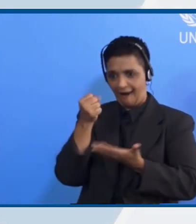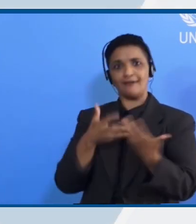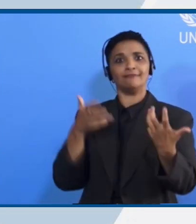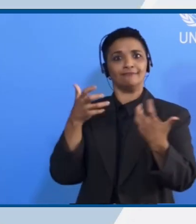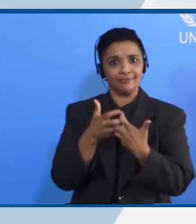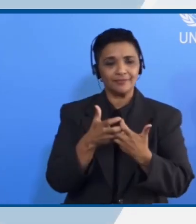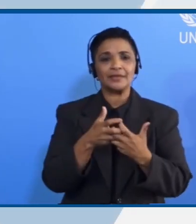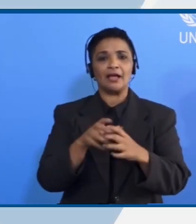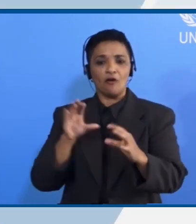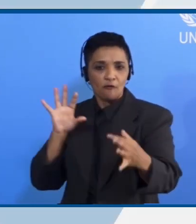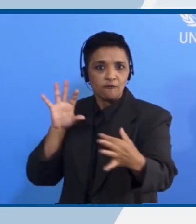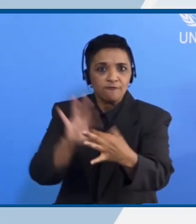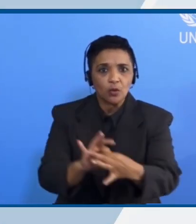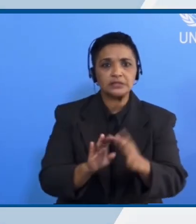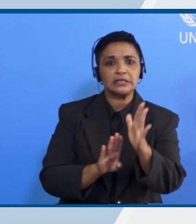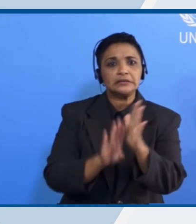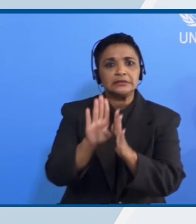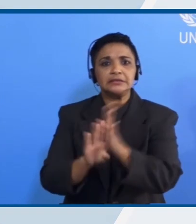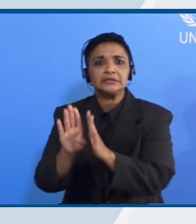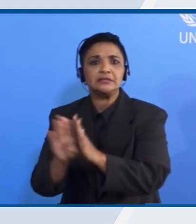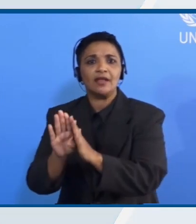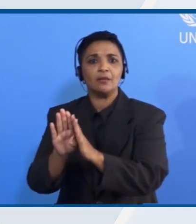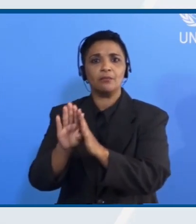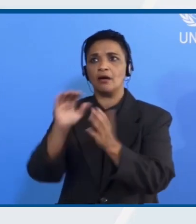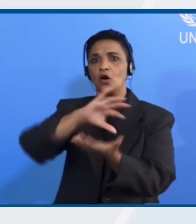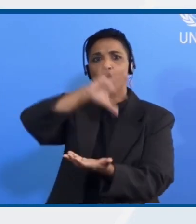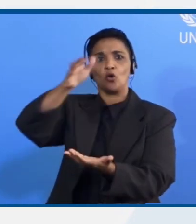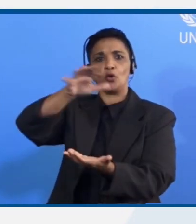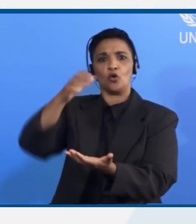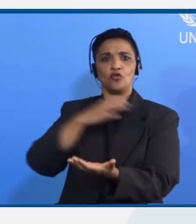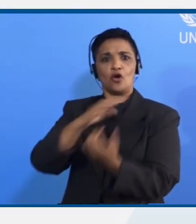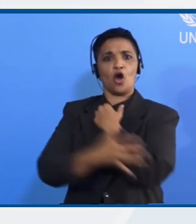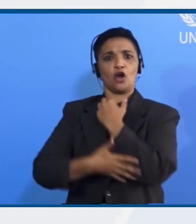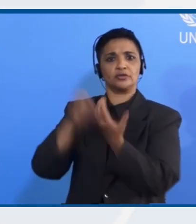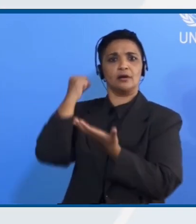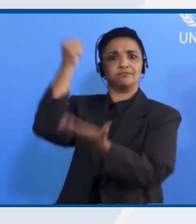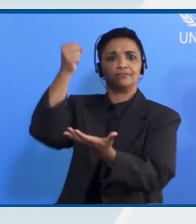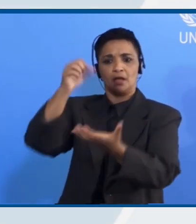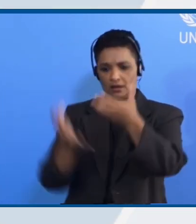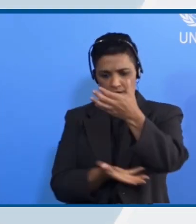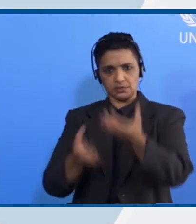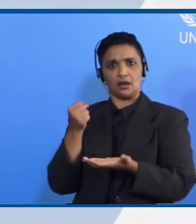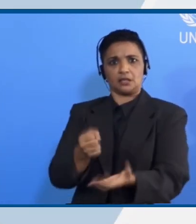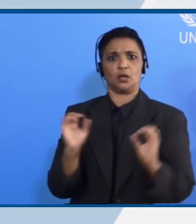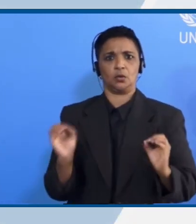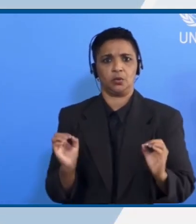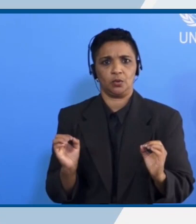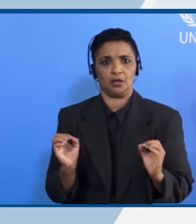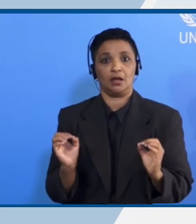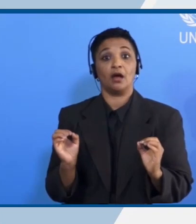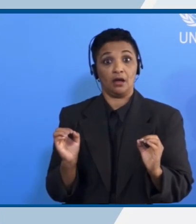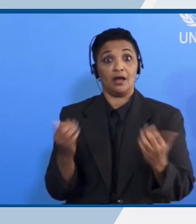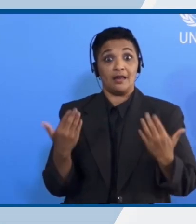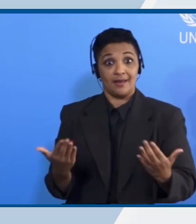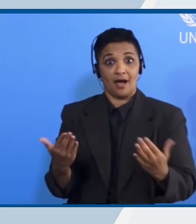the developing countries are not able to access it. And the third problem is, even when the developing countries are able